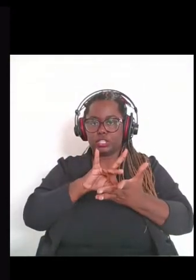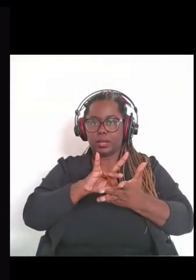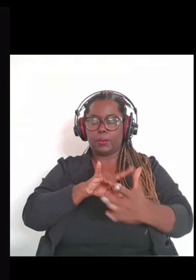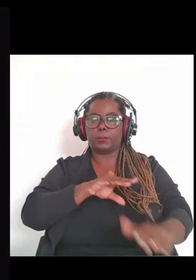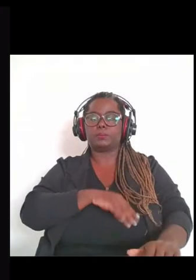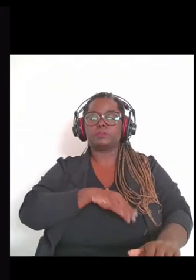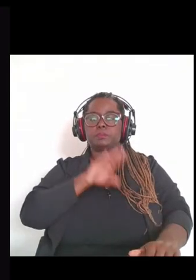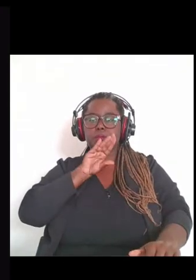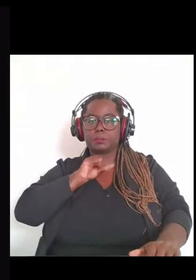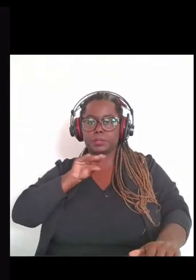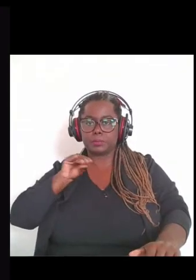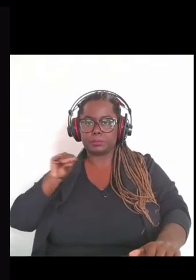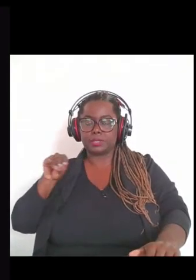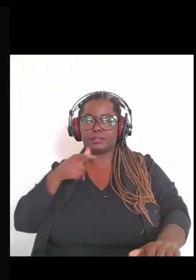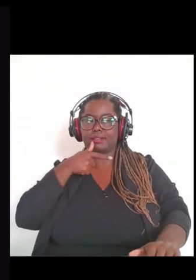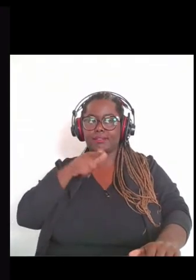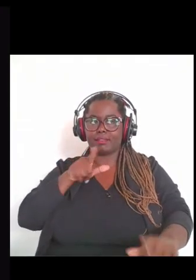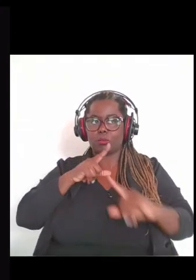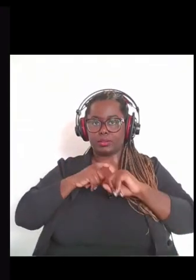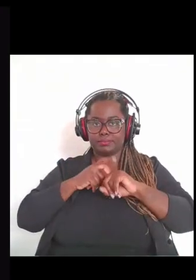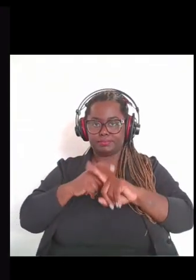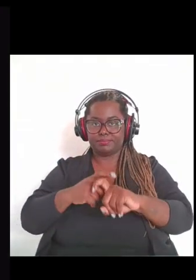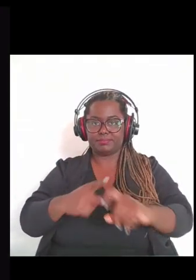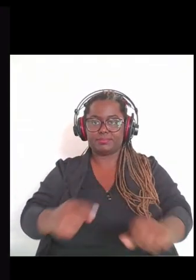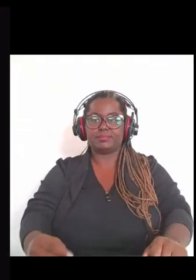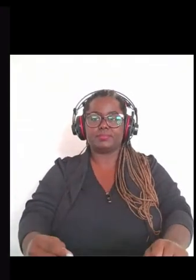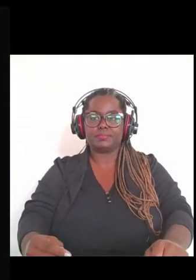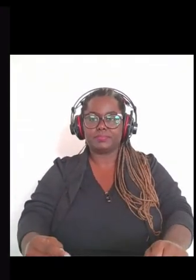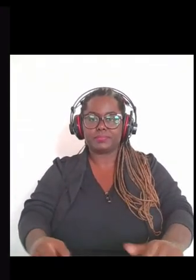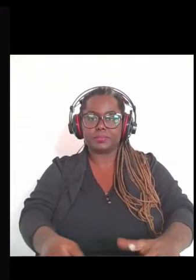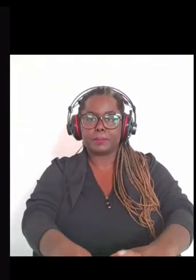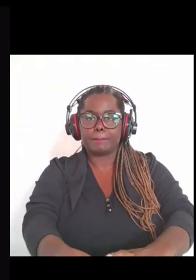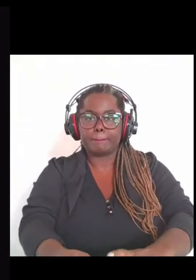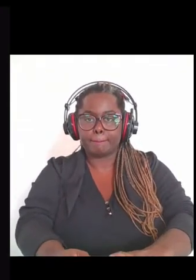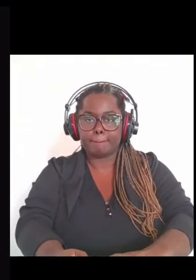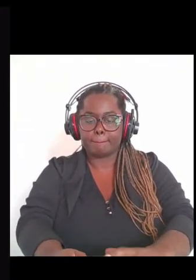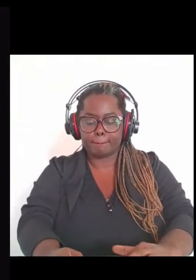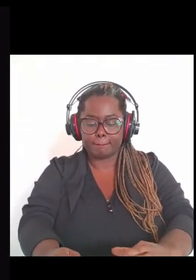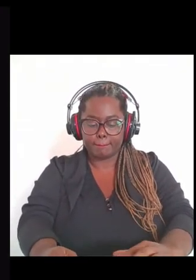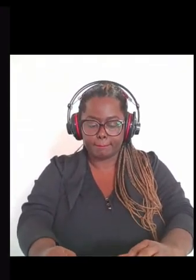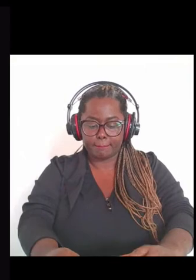Indo ORS daughter